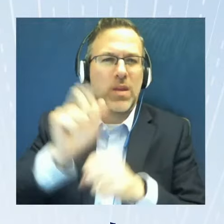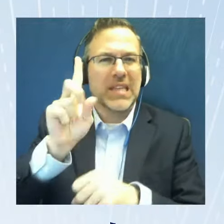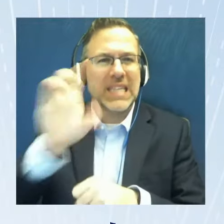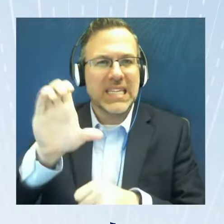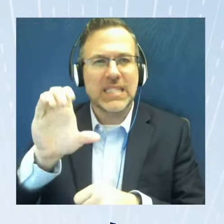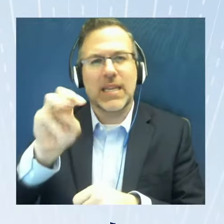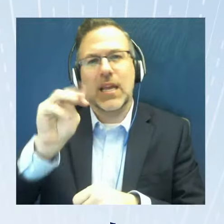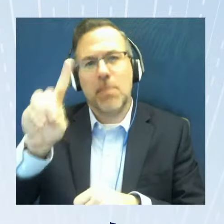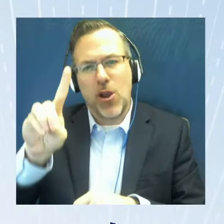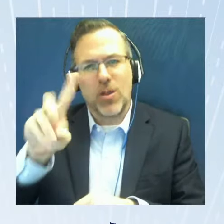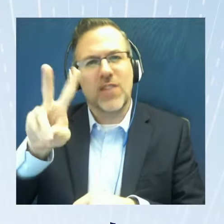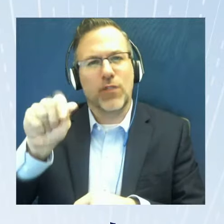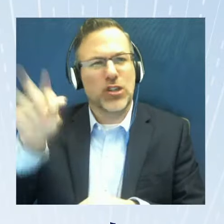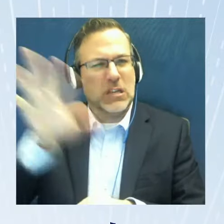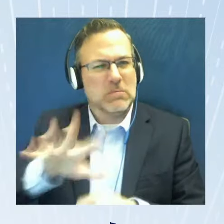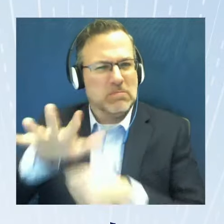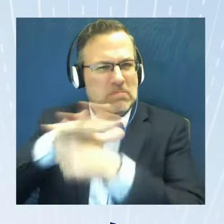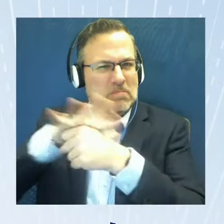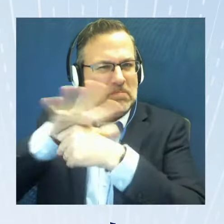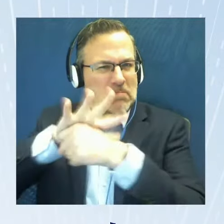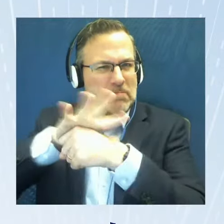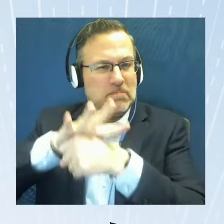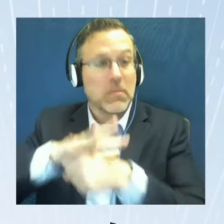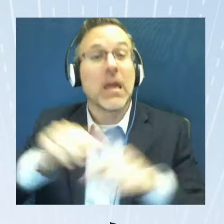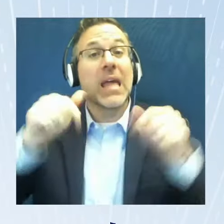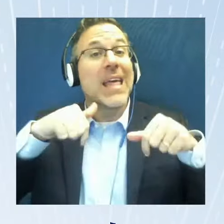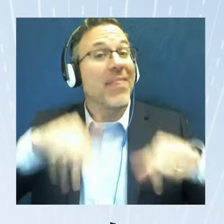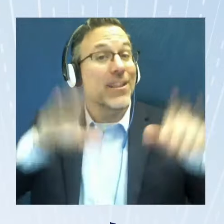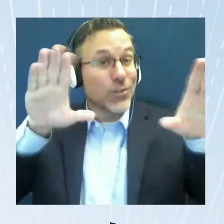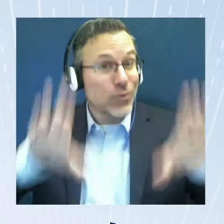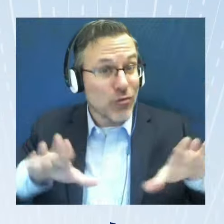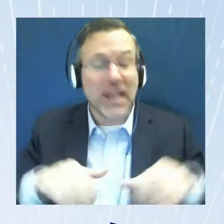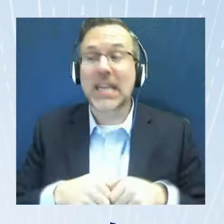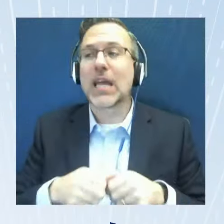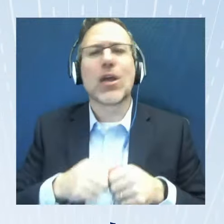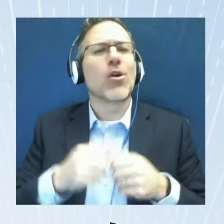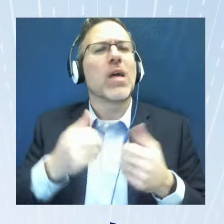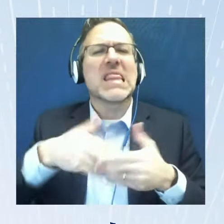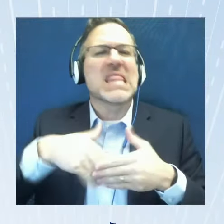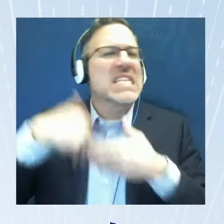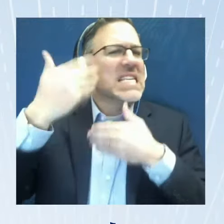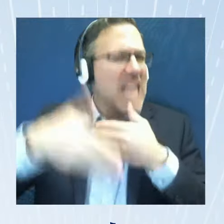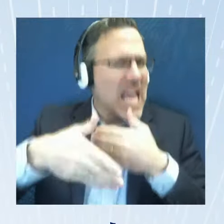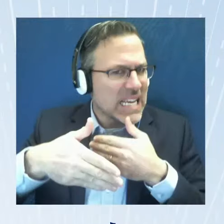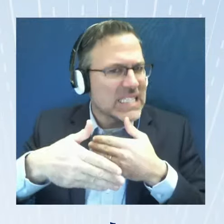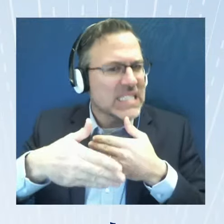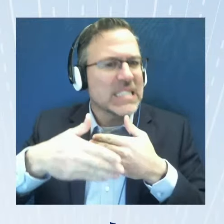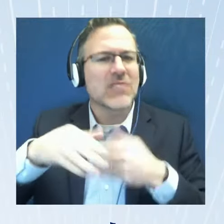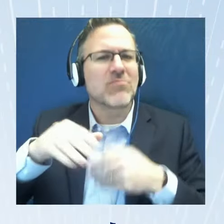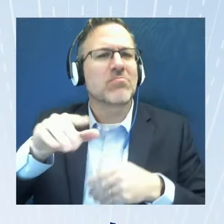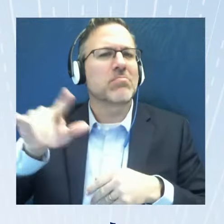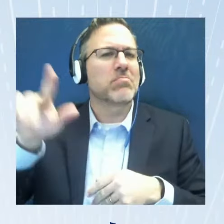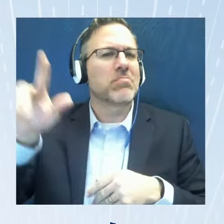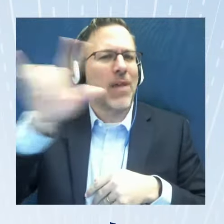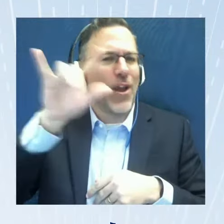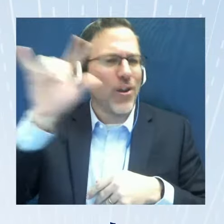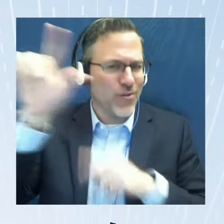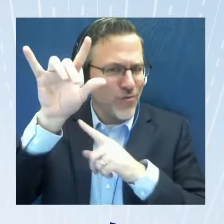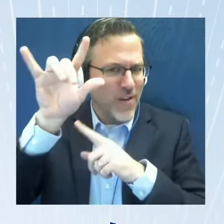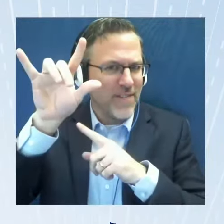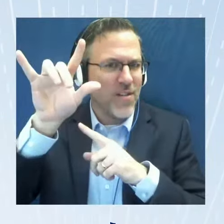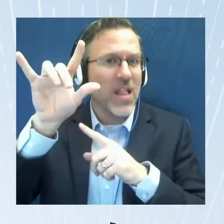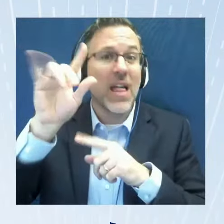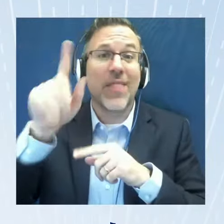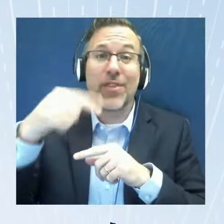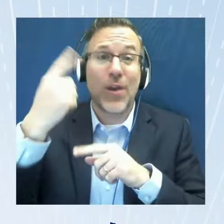wondering, however, when the next step is going to happen, which is air travel is the only mass